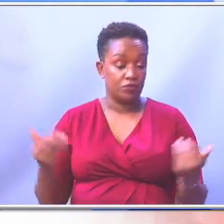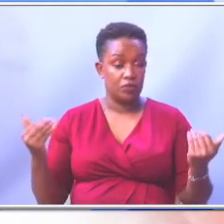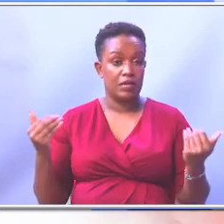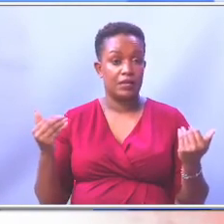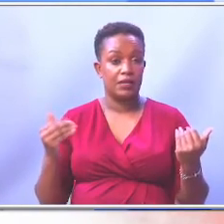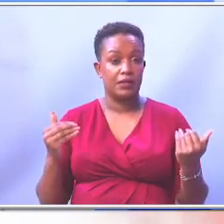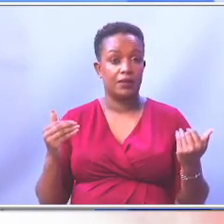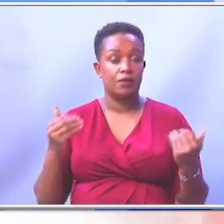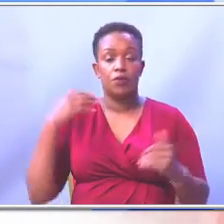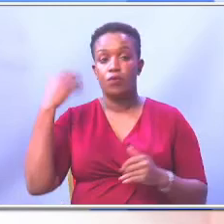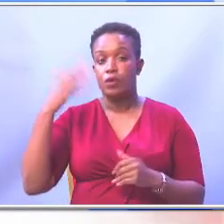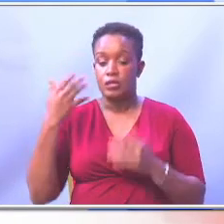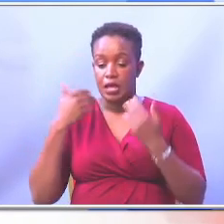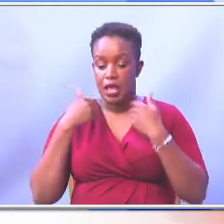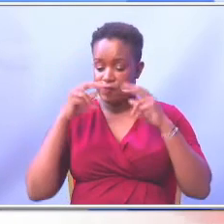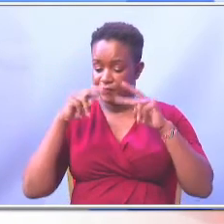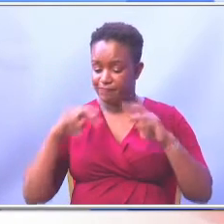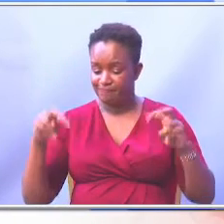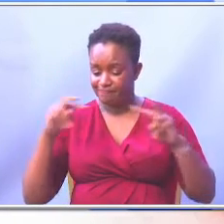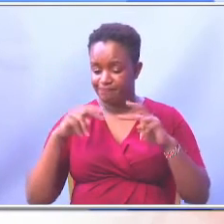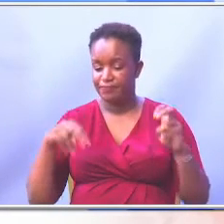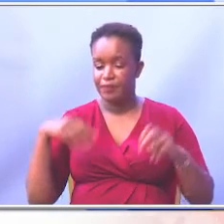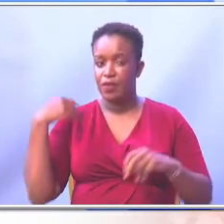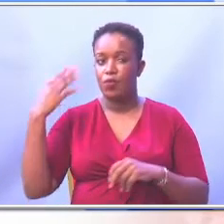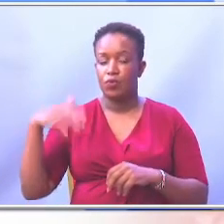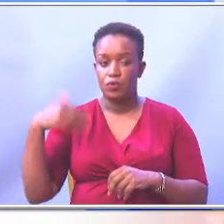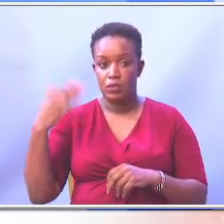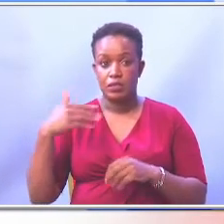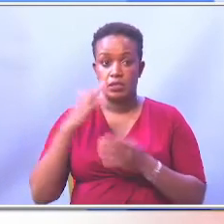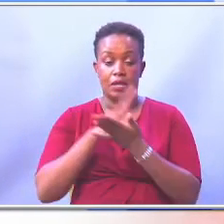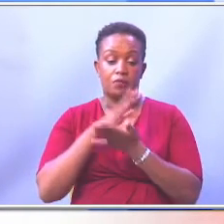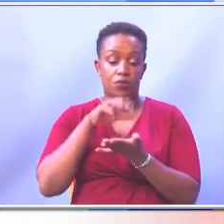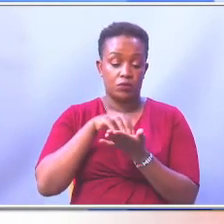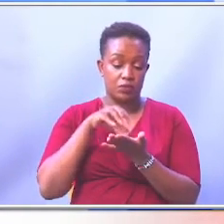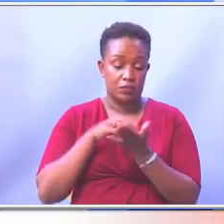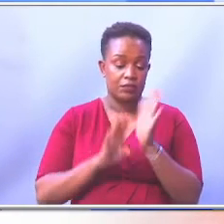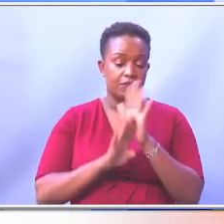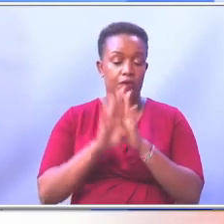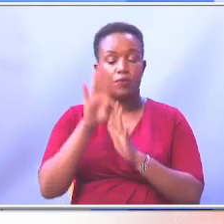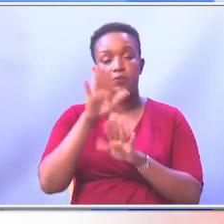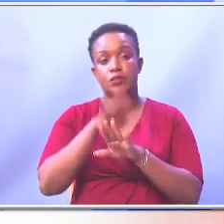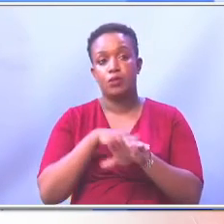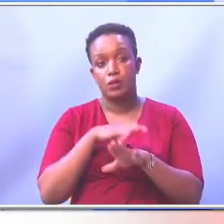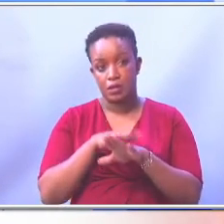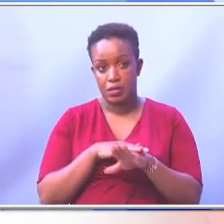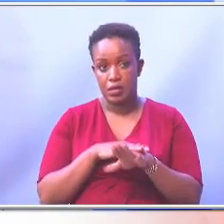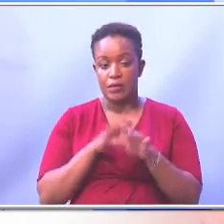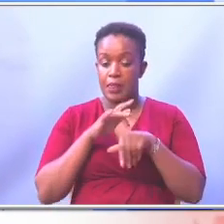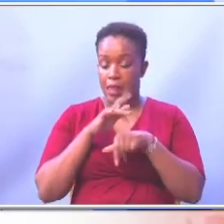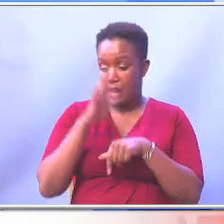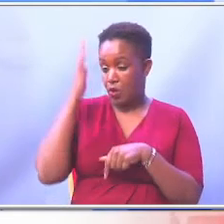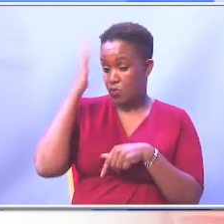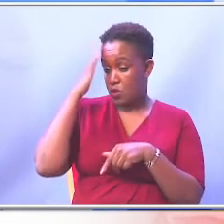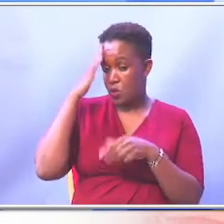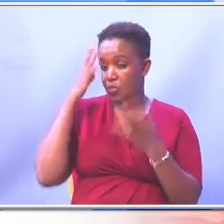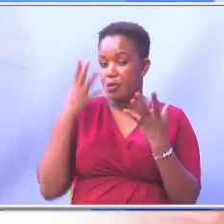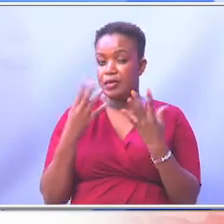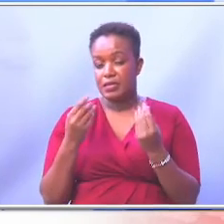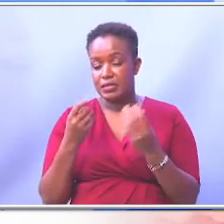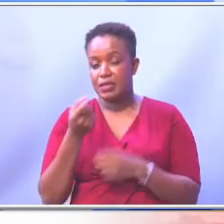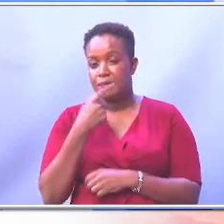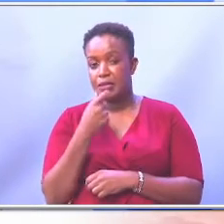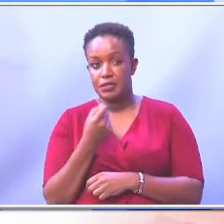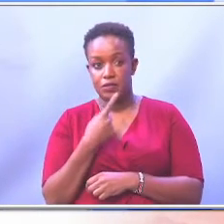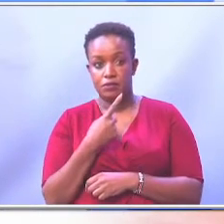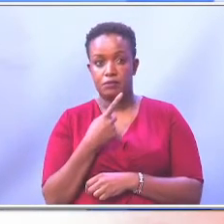always have your regular eye checkups. Some conditions develop very slowly, and the earlier you diagnose, the easier the treatment.